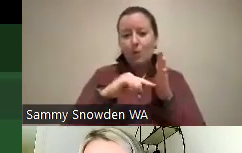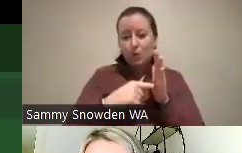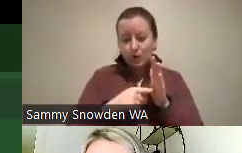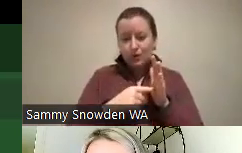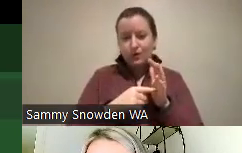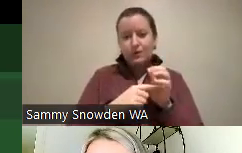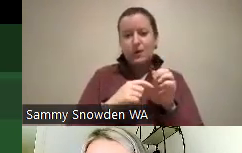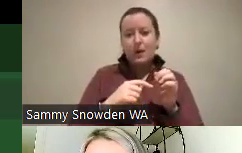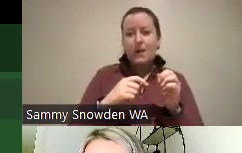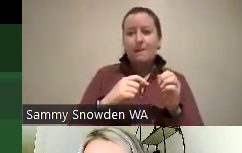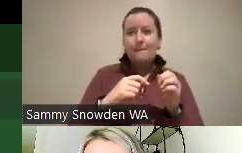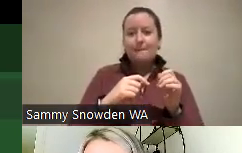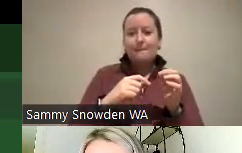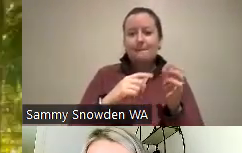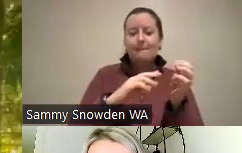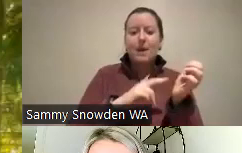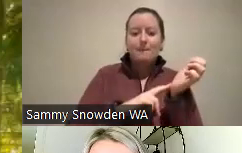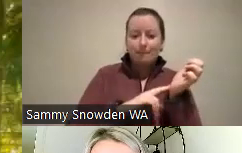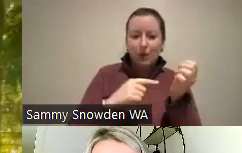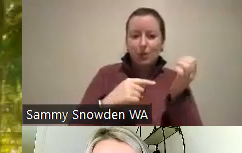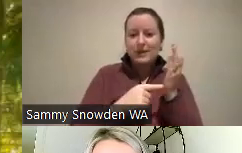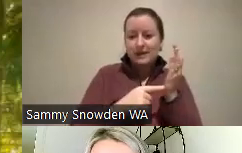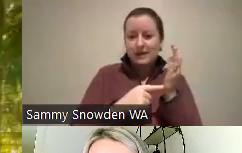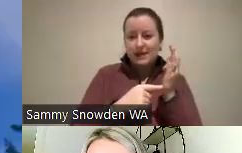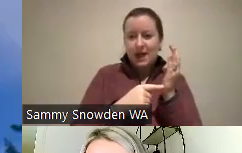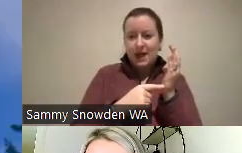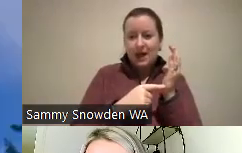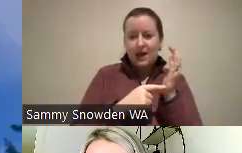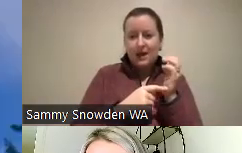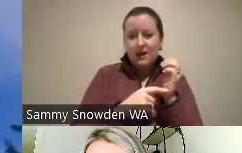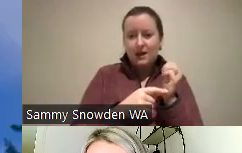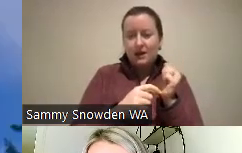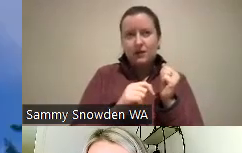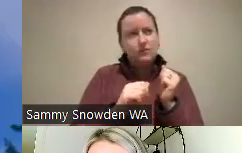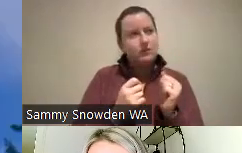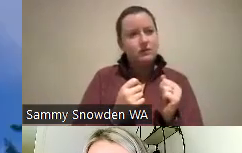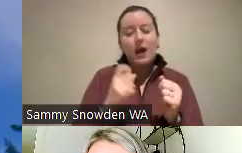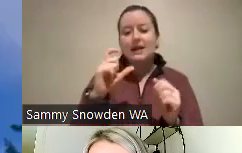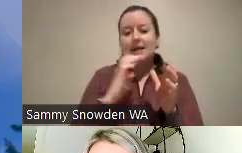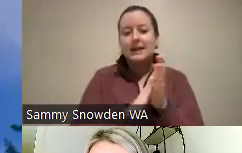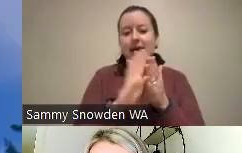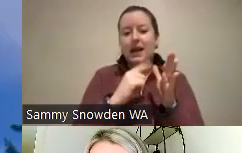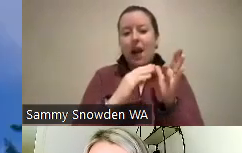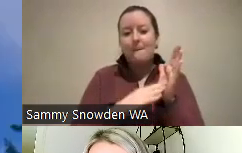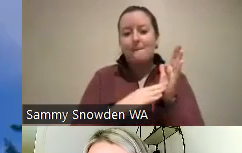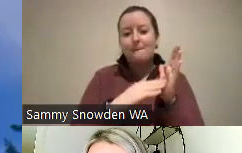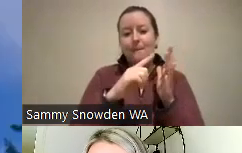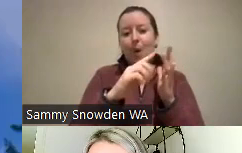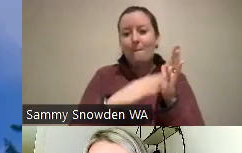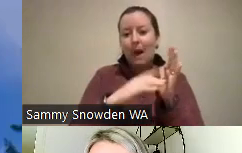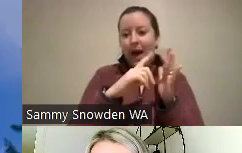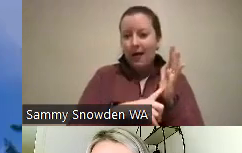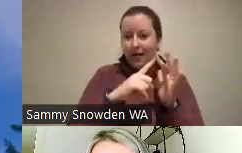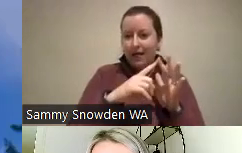osmanthus. I'll just show you some of the ingredients there. So there is the spruce